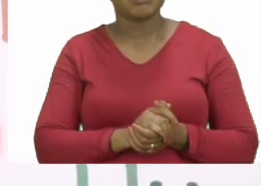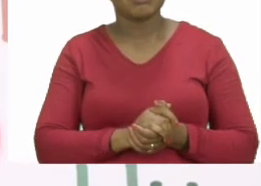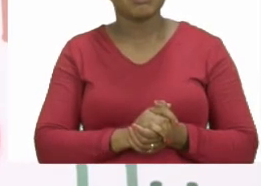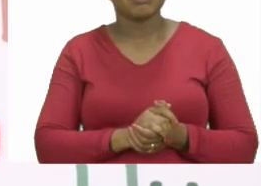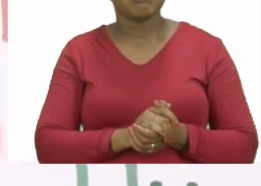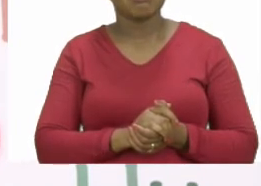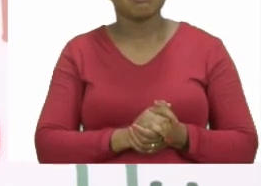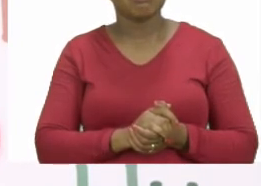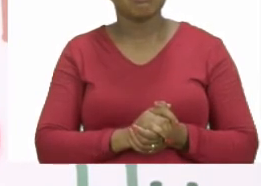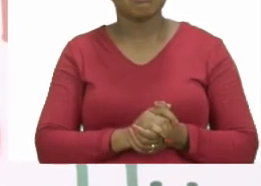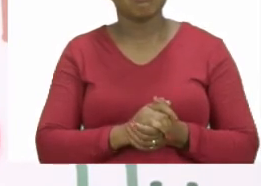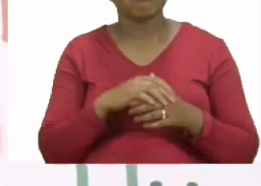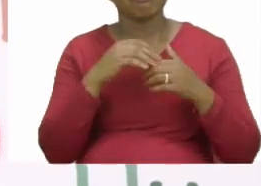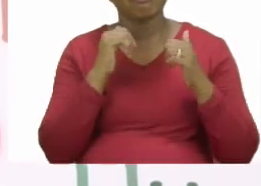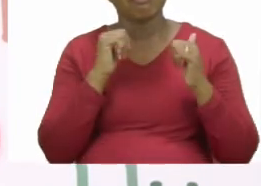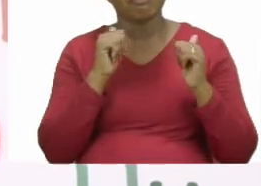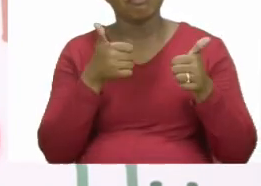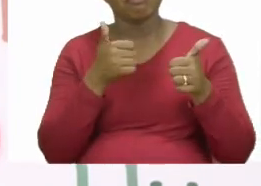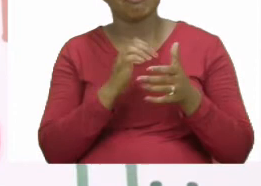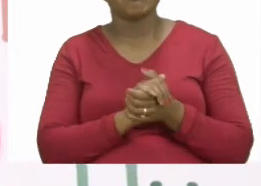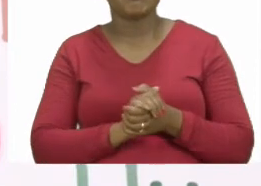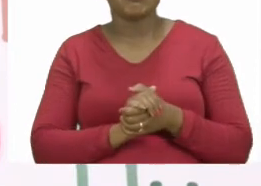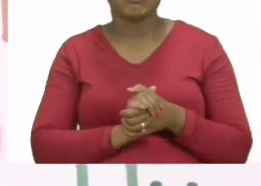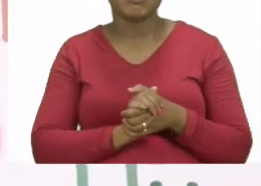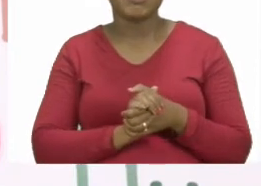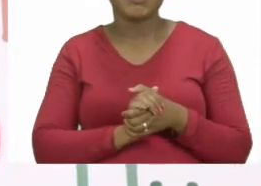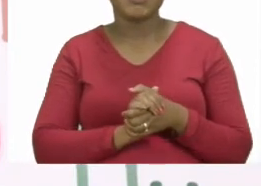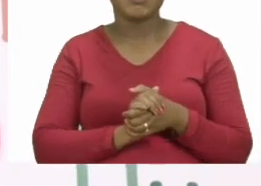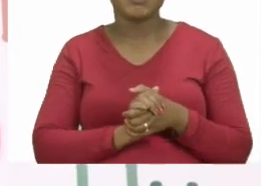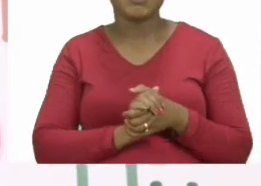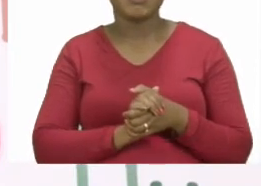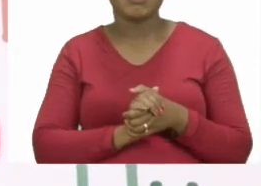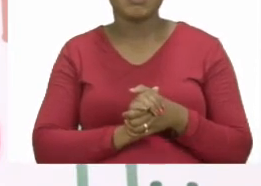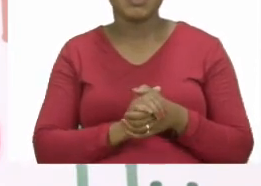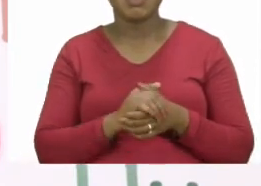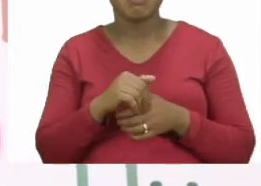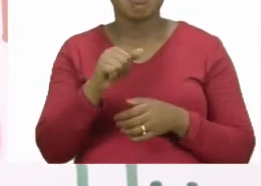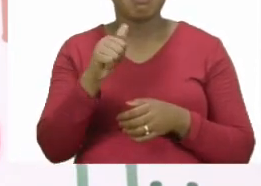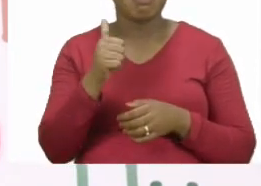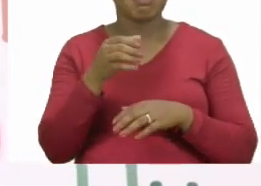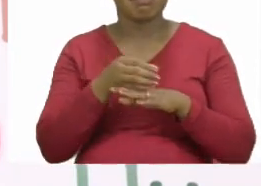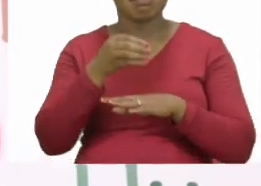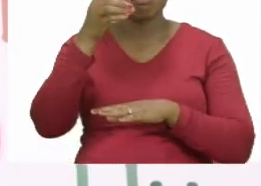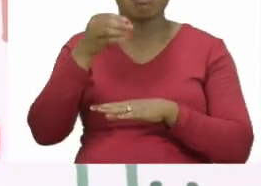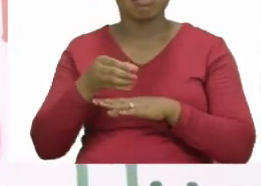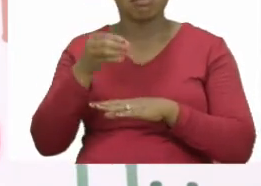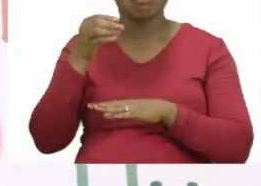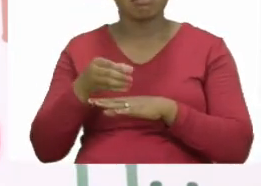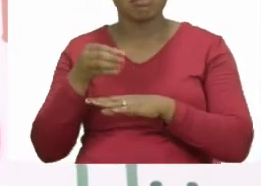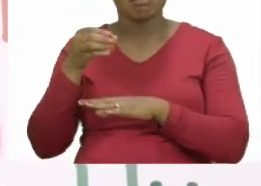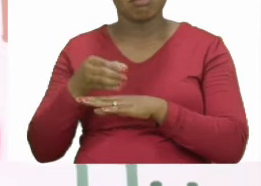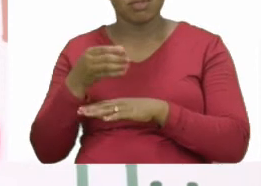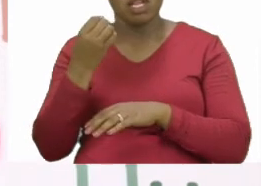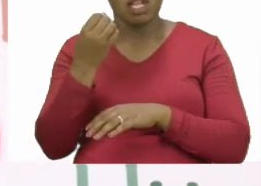250. Right. Now everyone, each one of the other bottles will also have to be filled up